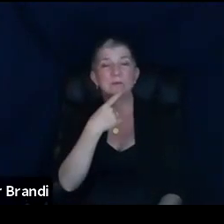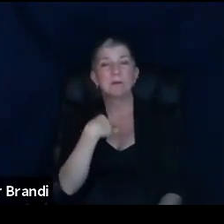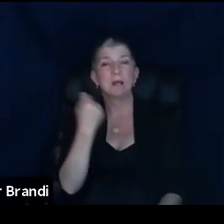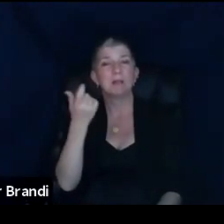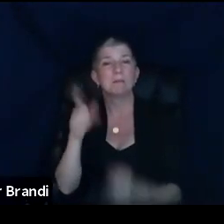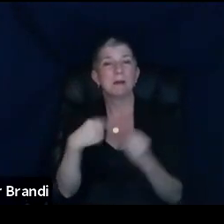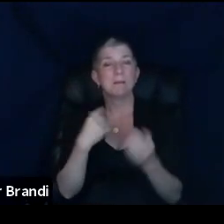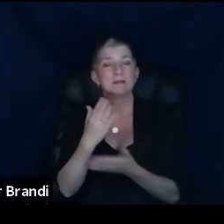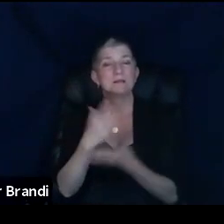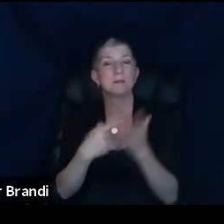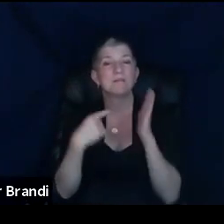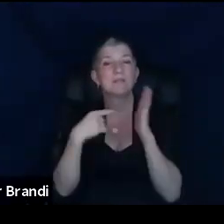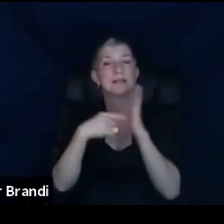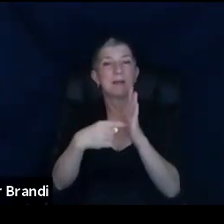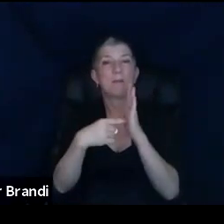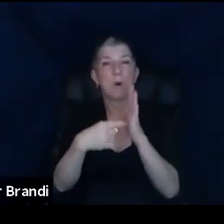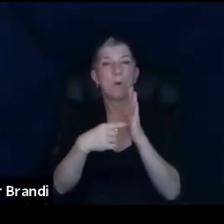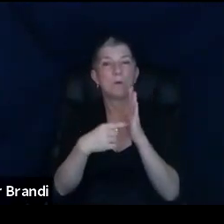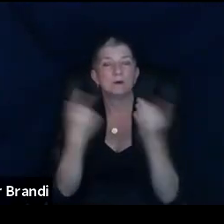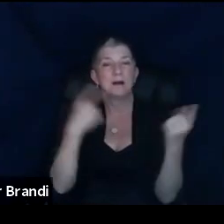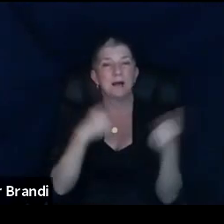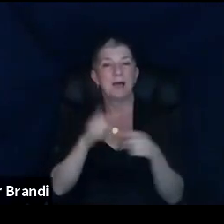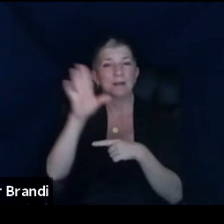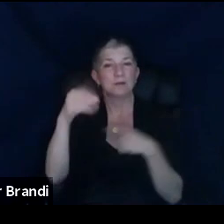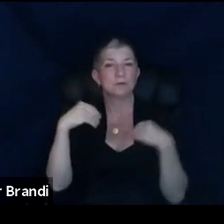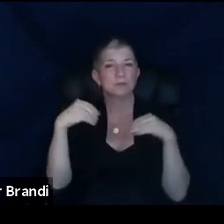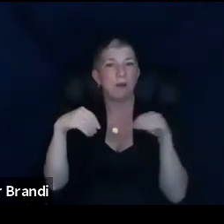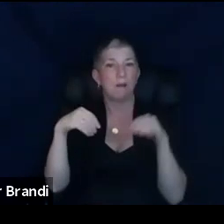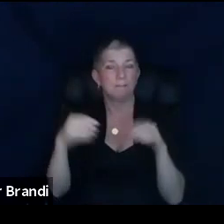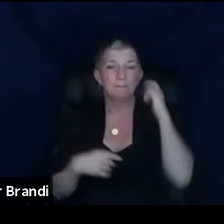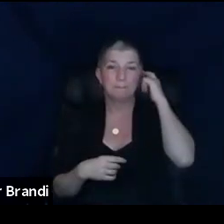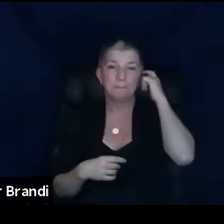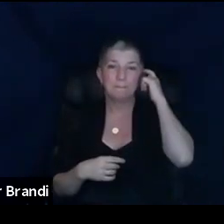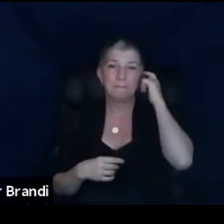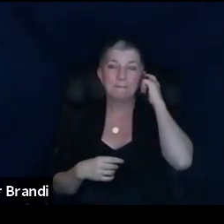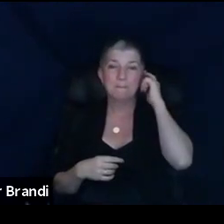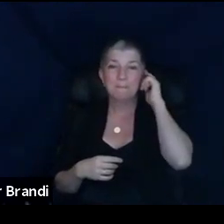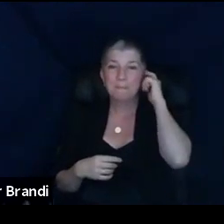of the demos that happen in your shop?